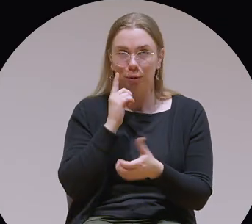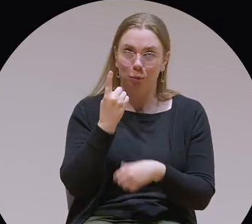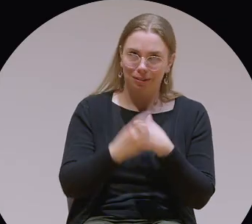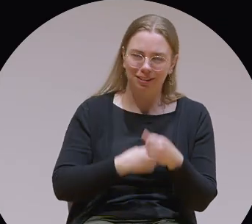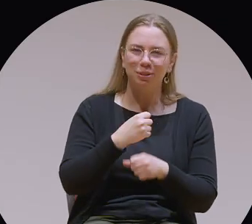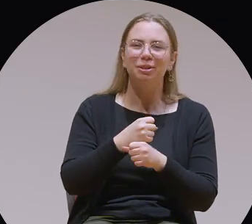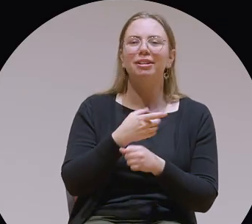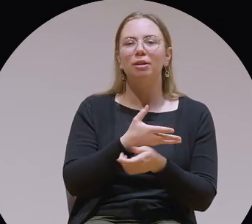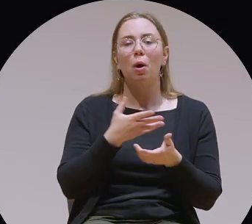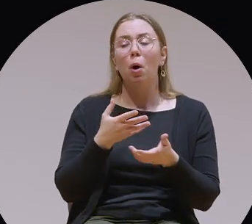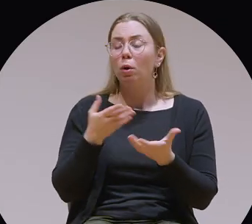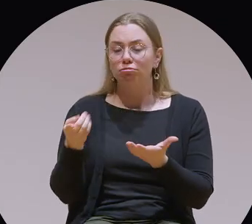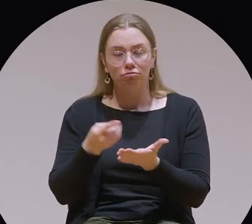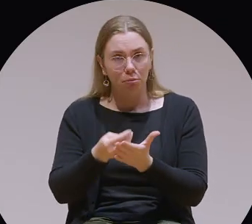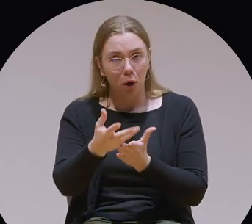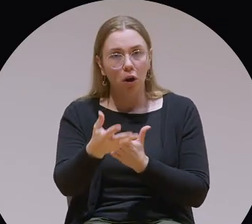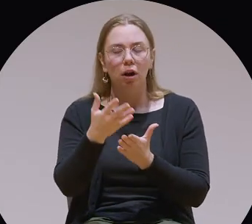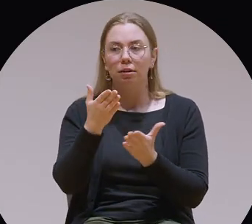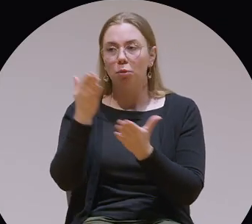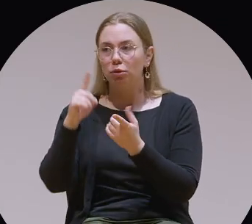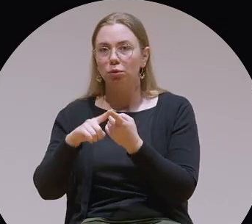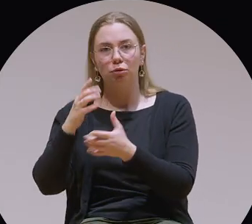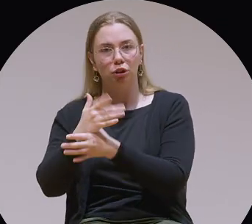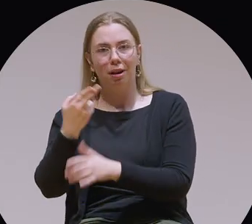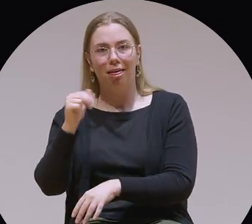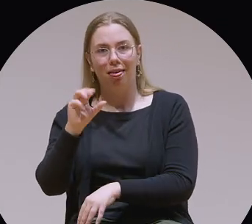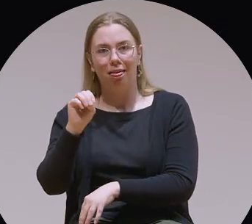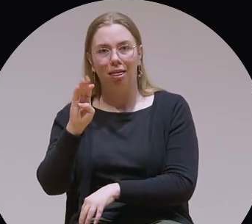from Hamburg all the way down to what is now Zimbabwe to